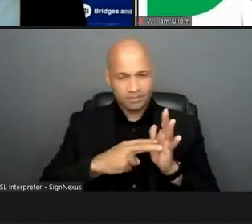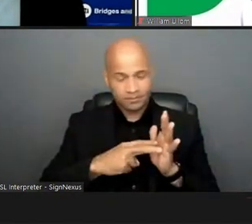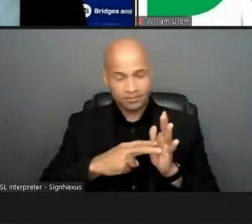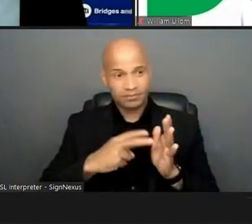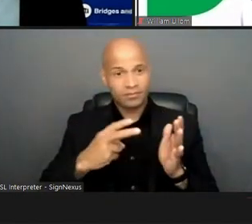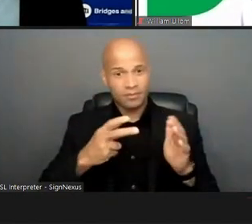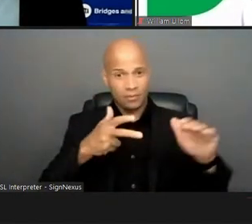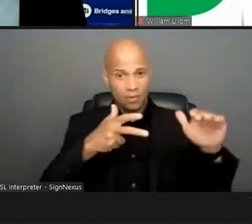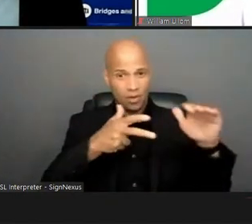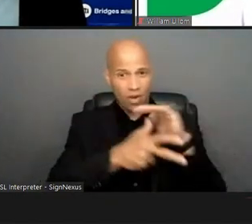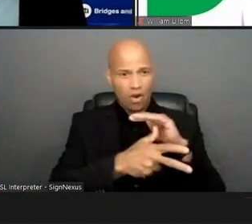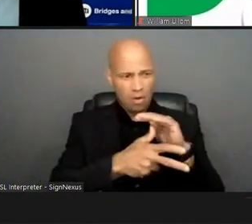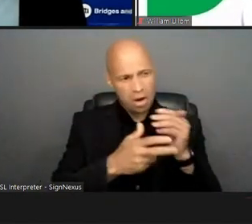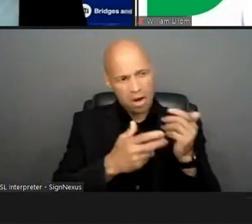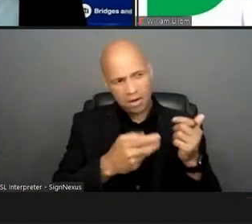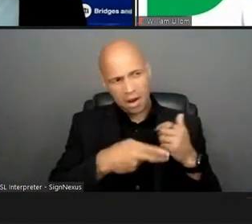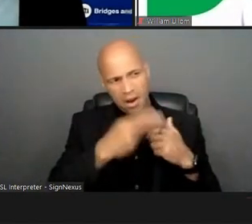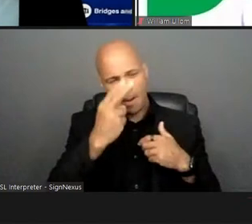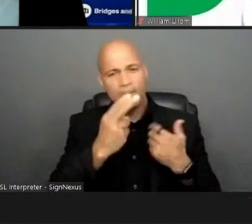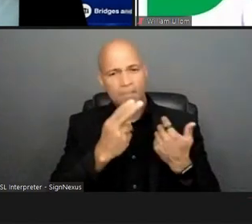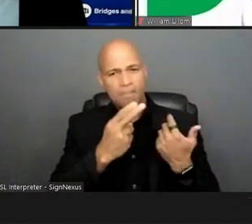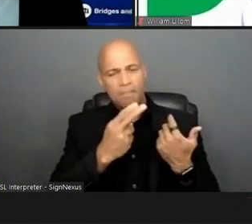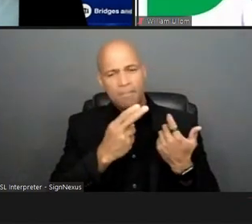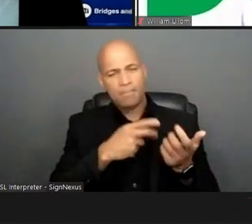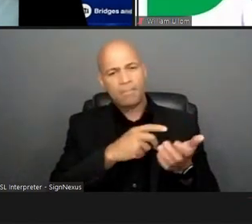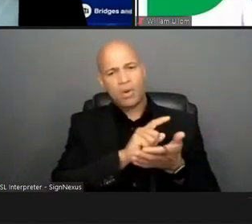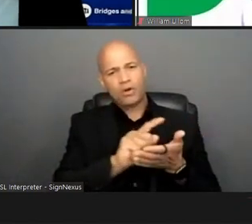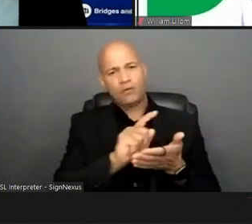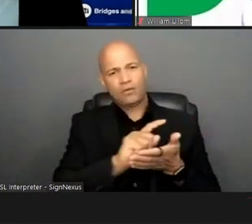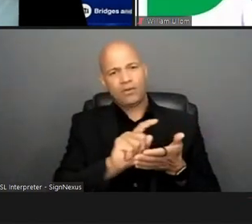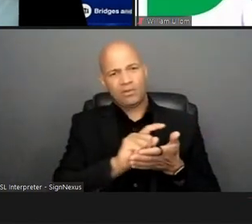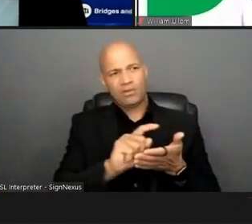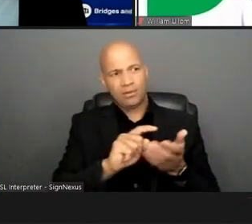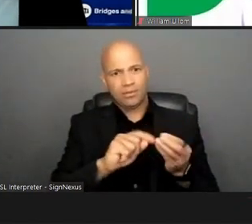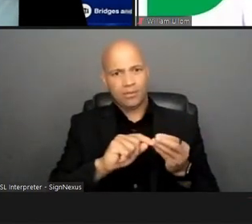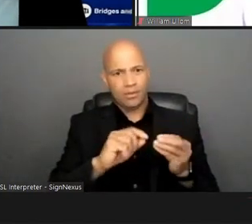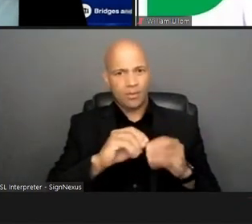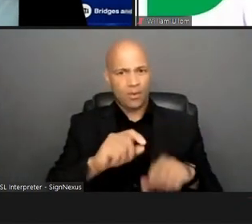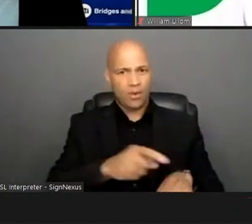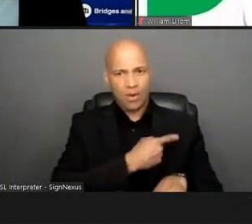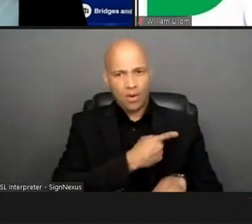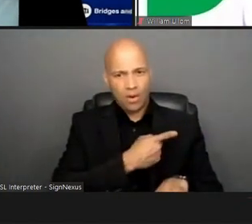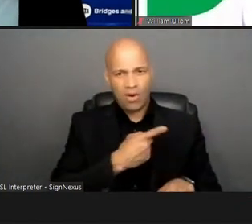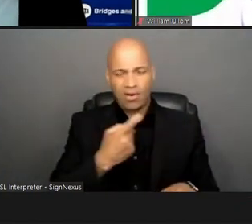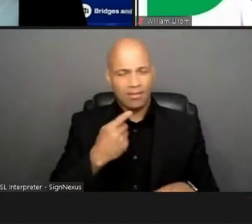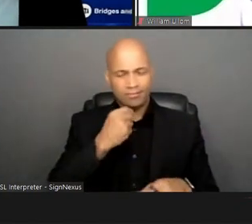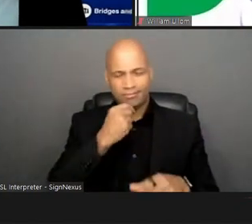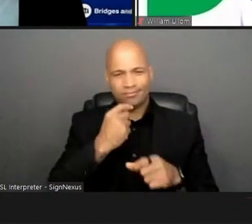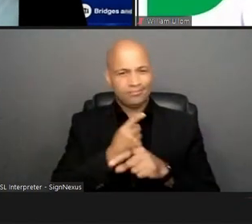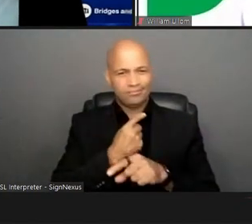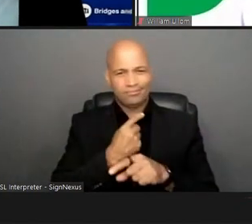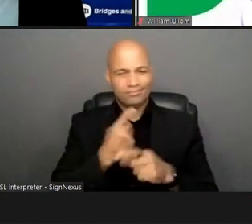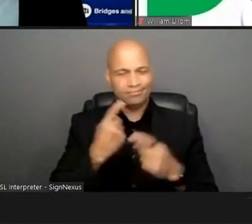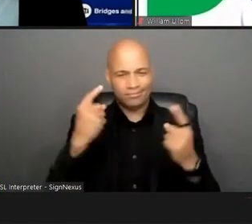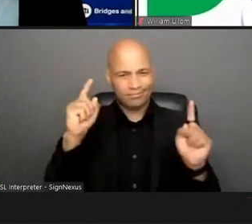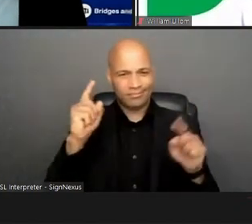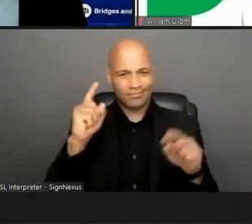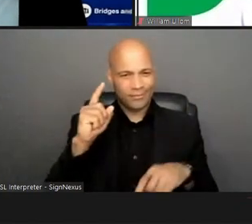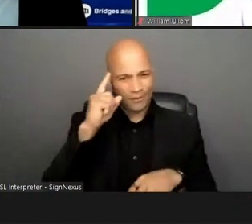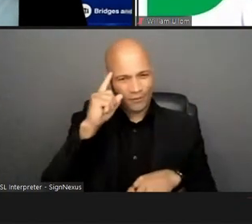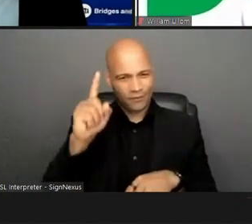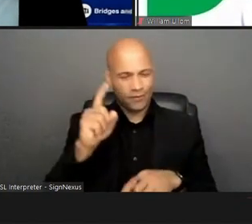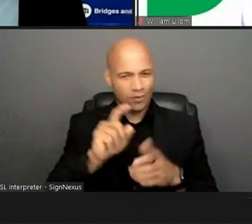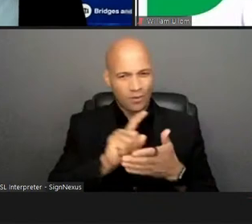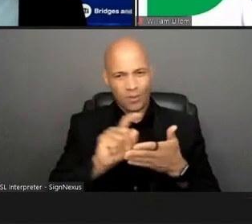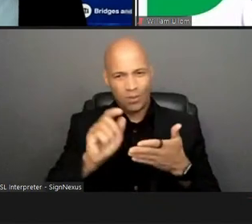so I gave it a go for a few weeks obviously I stopped because it took exponentially longer than driving to get home and it's not feasible on the weekends I noticed that when I wrote the